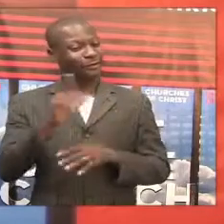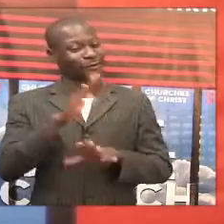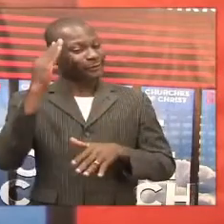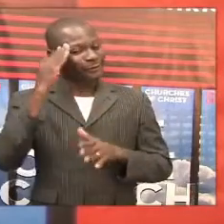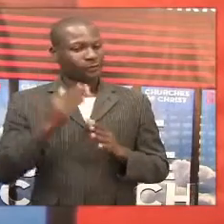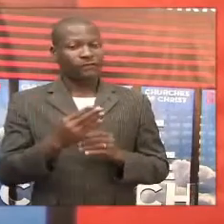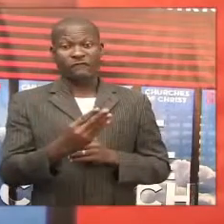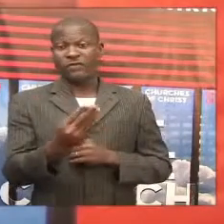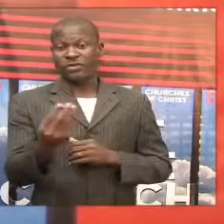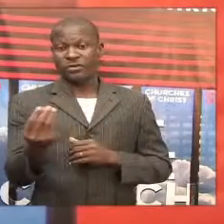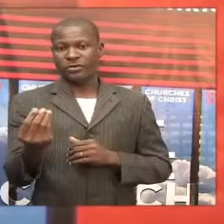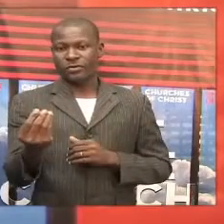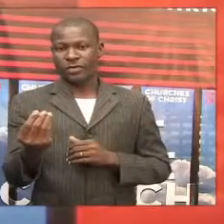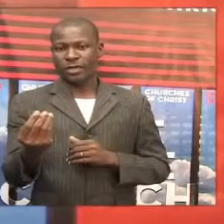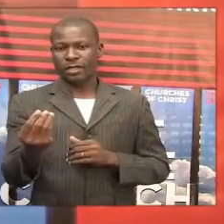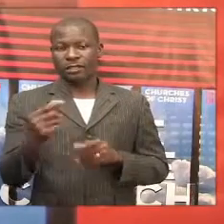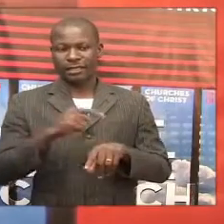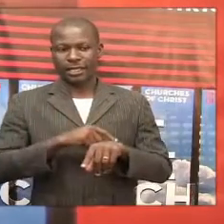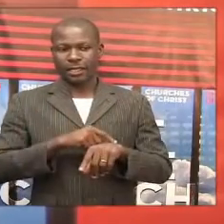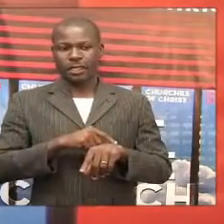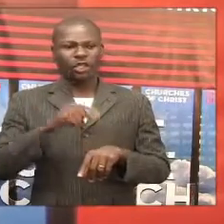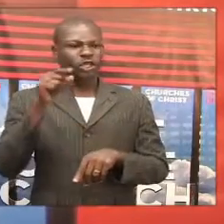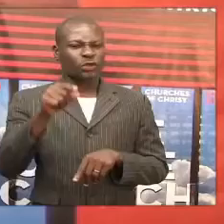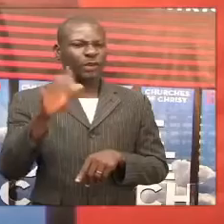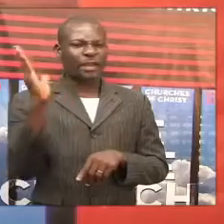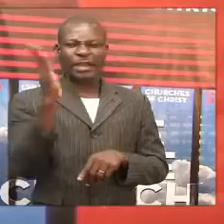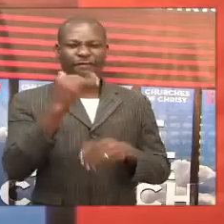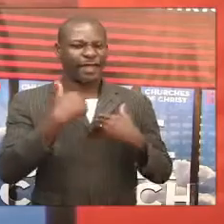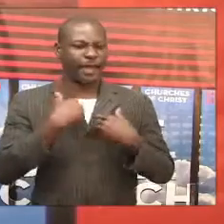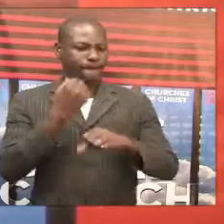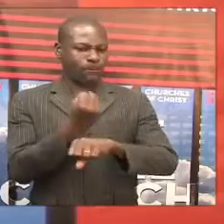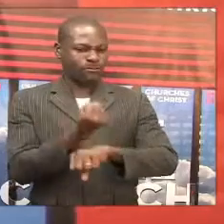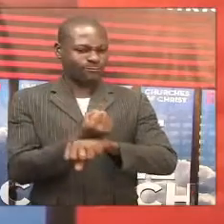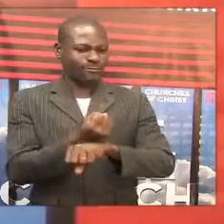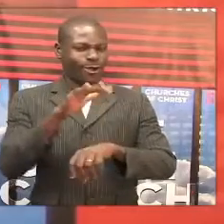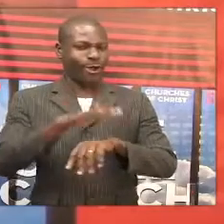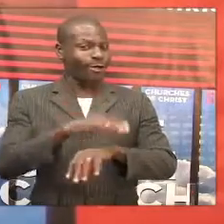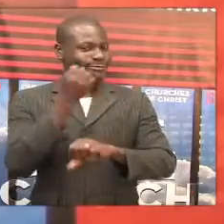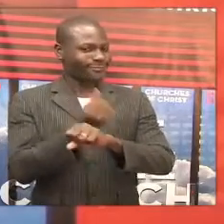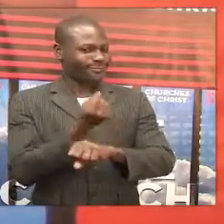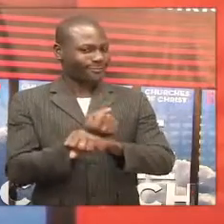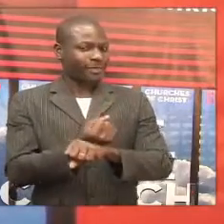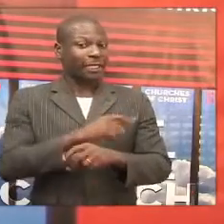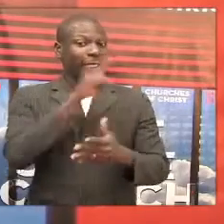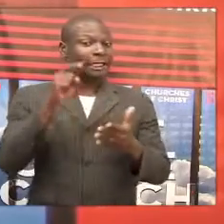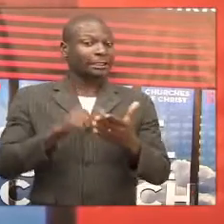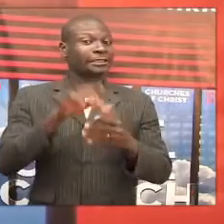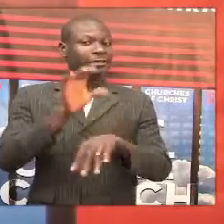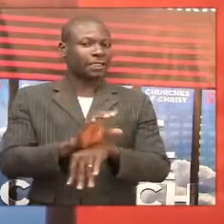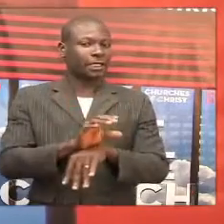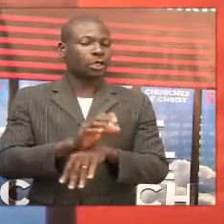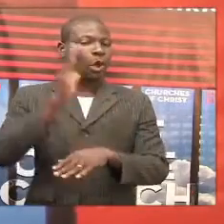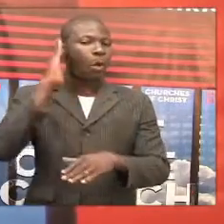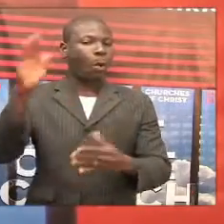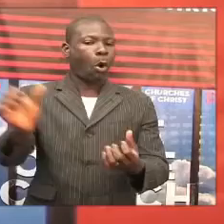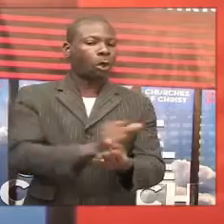chakra. Wonya obuo ewo obuo so. Na asori den. Wobe juli ni nina